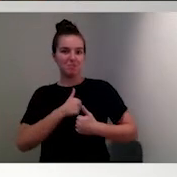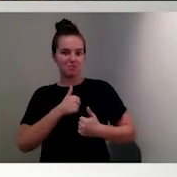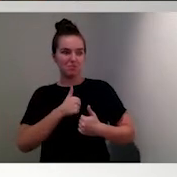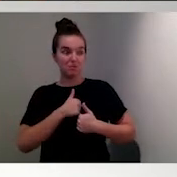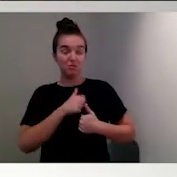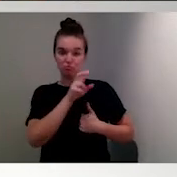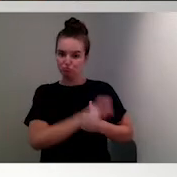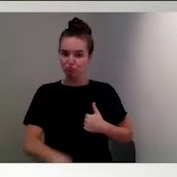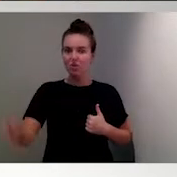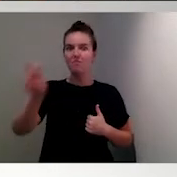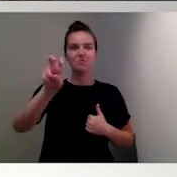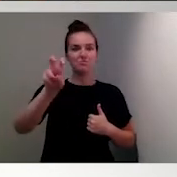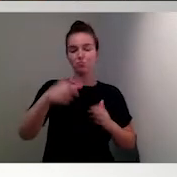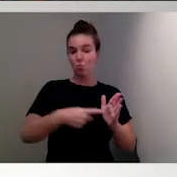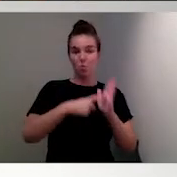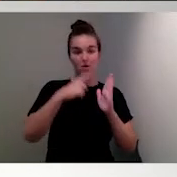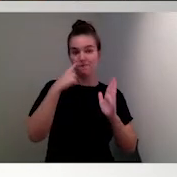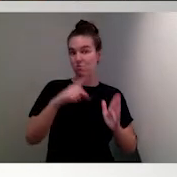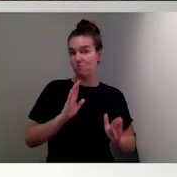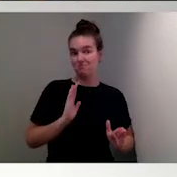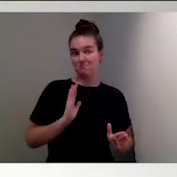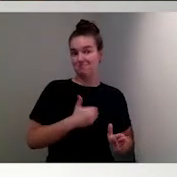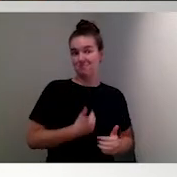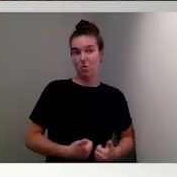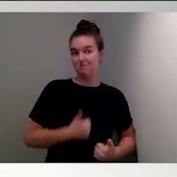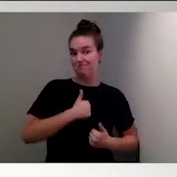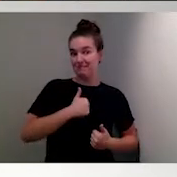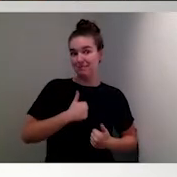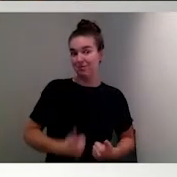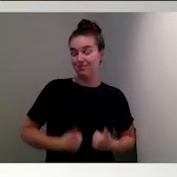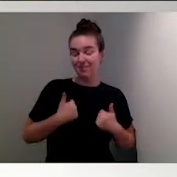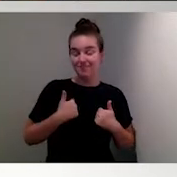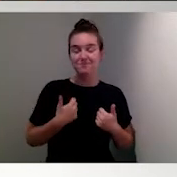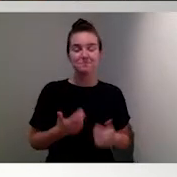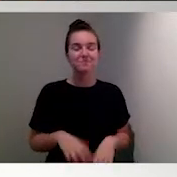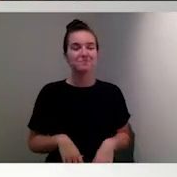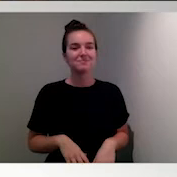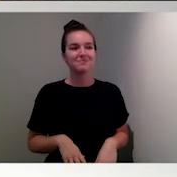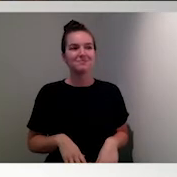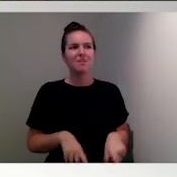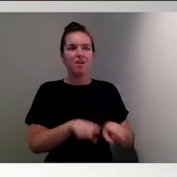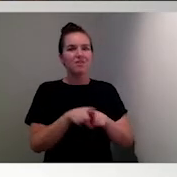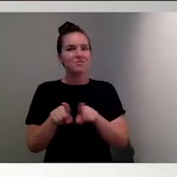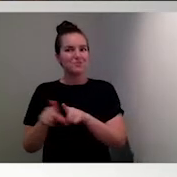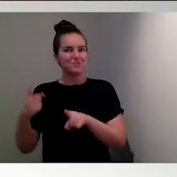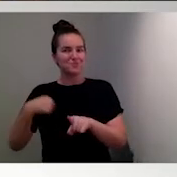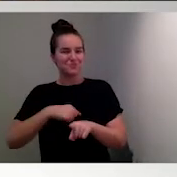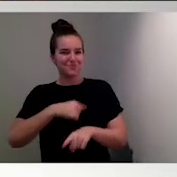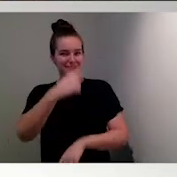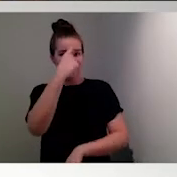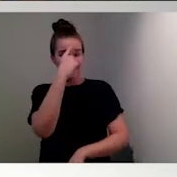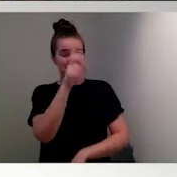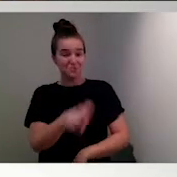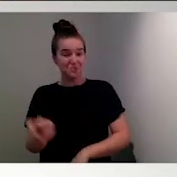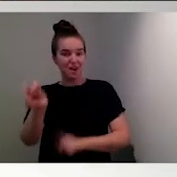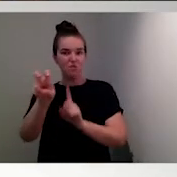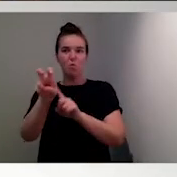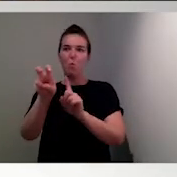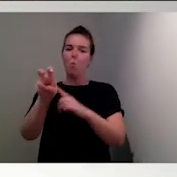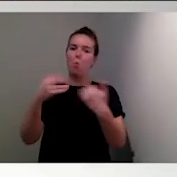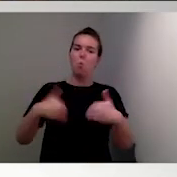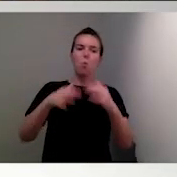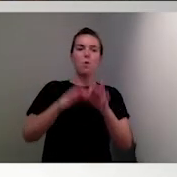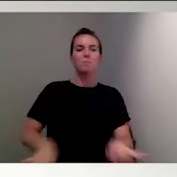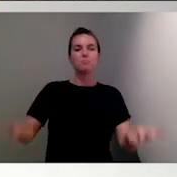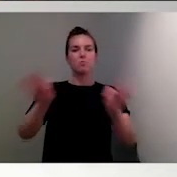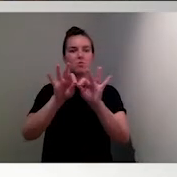has to be, because we're military. And we think that travel is also important. It does something to your